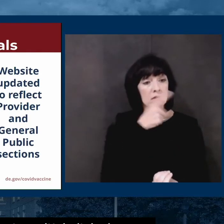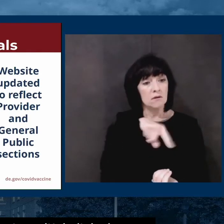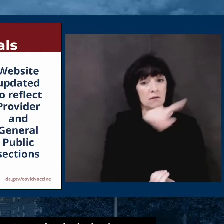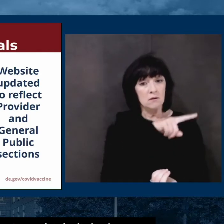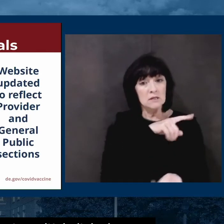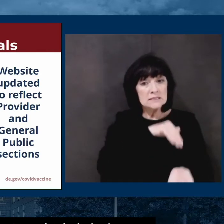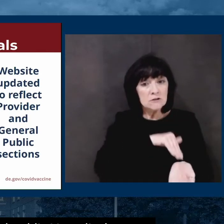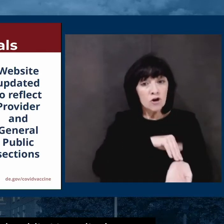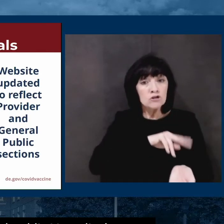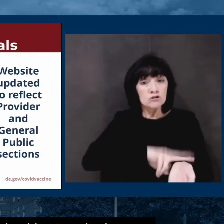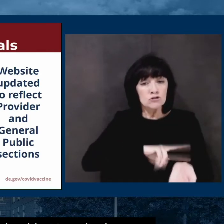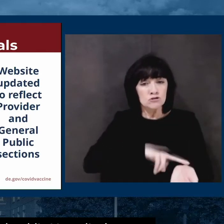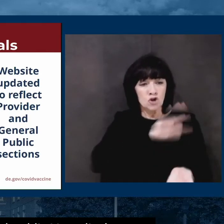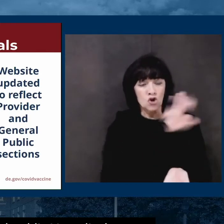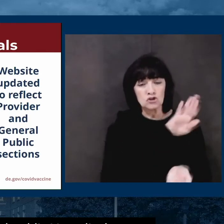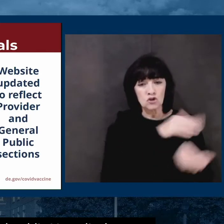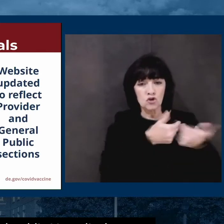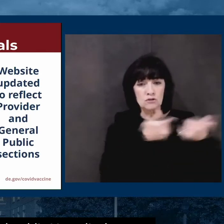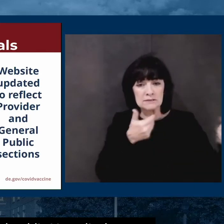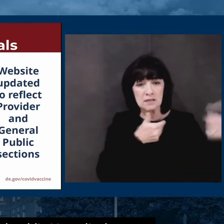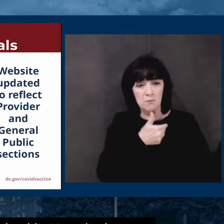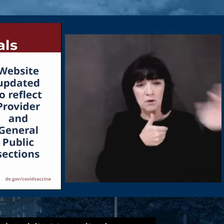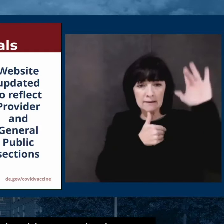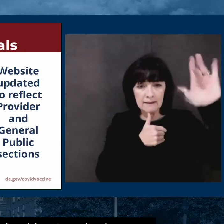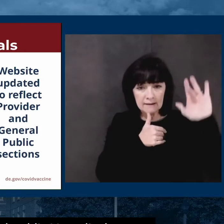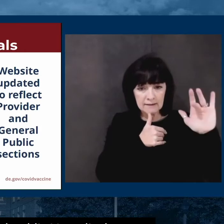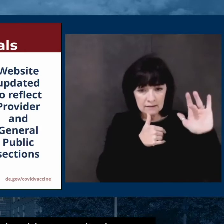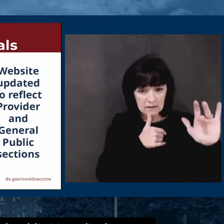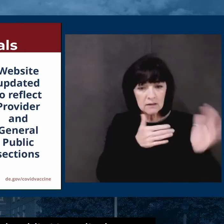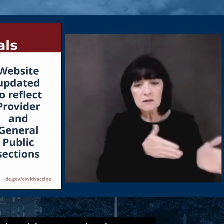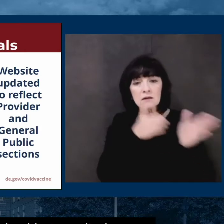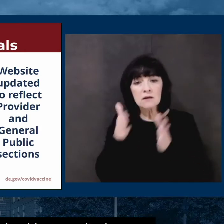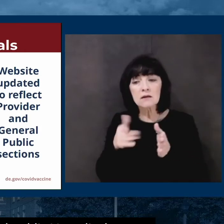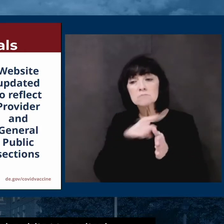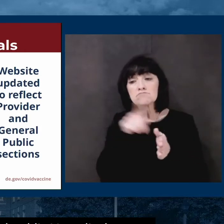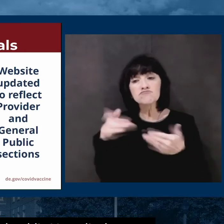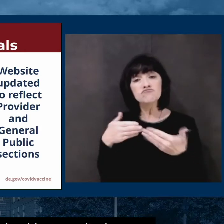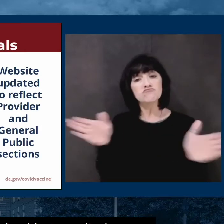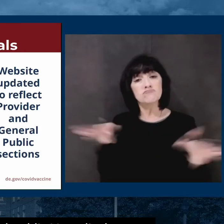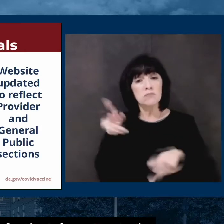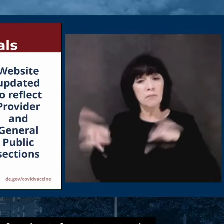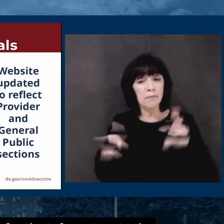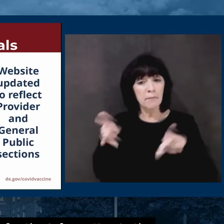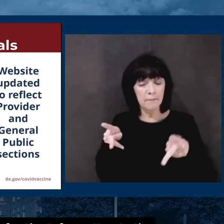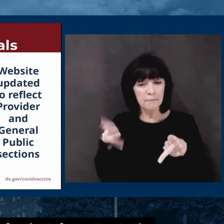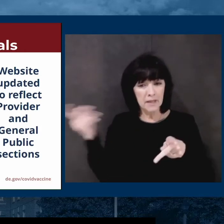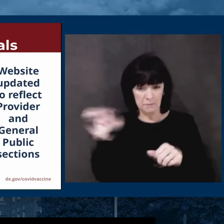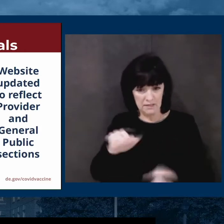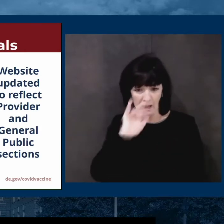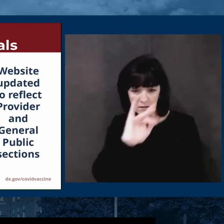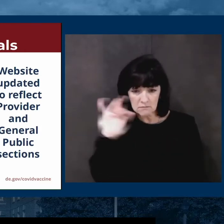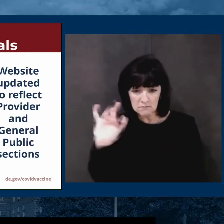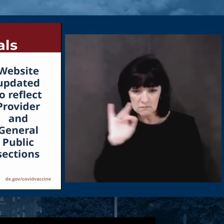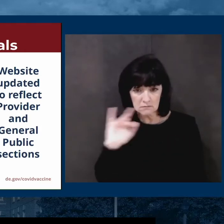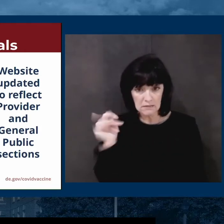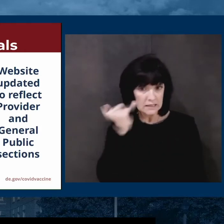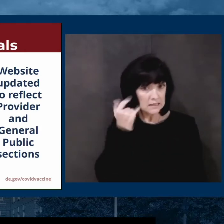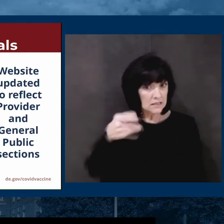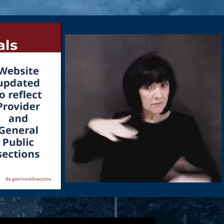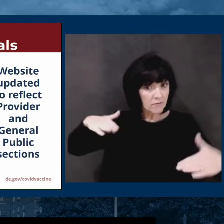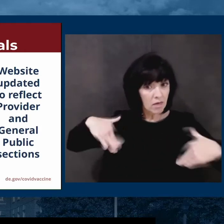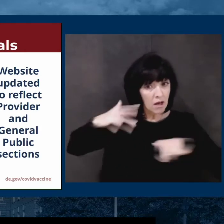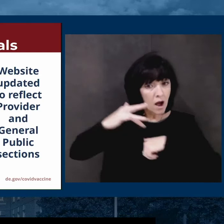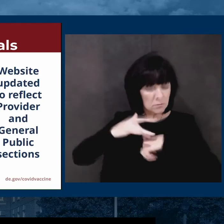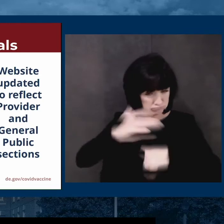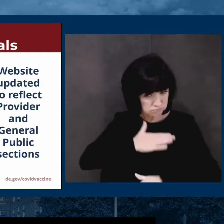user-friendly and making sure that folks are looking for the information in the right place. So if you haven't had a chance to look at this website, please do so, as well as